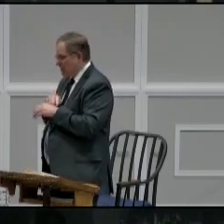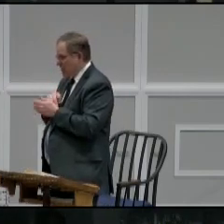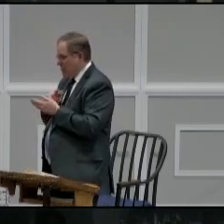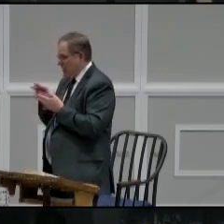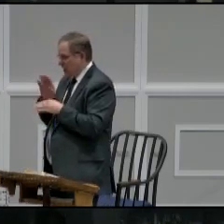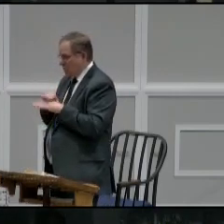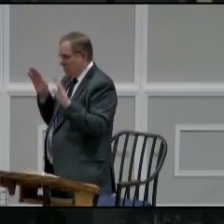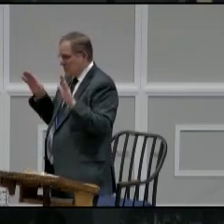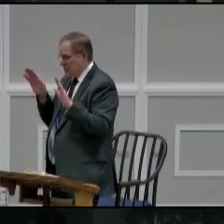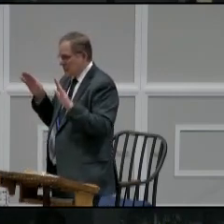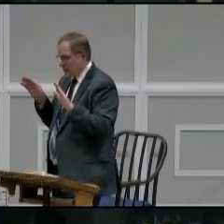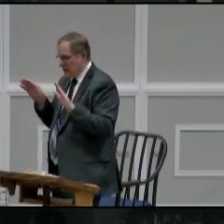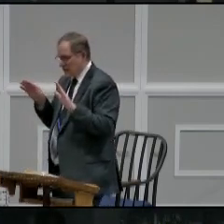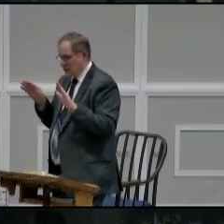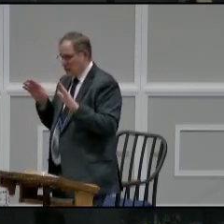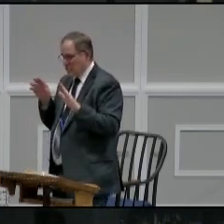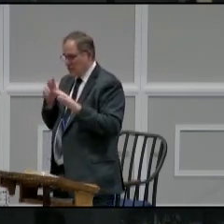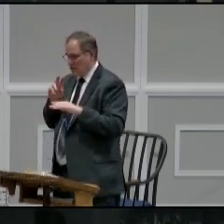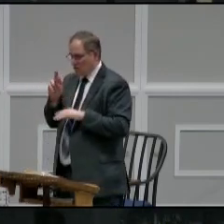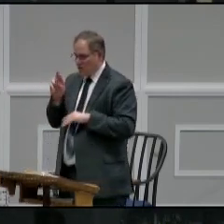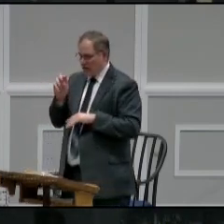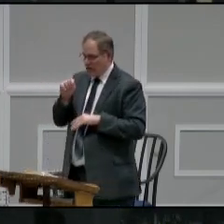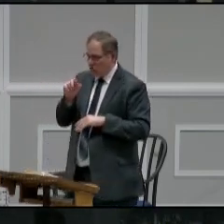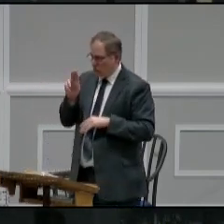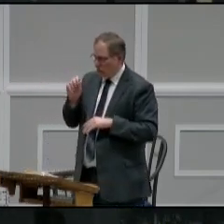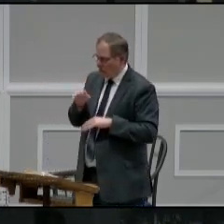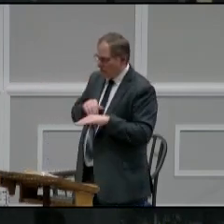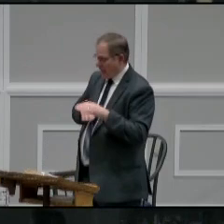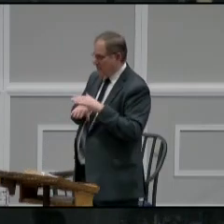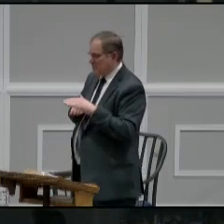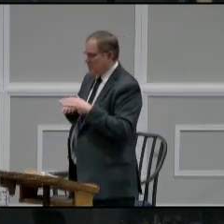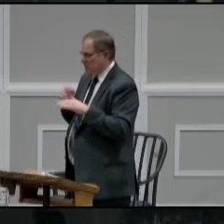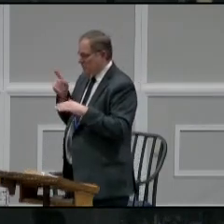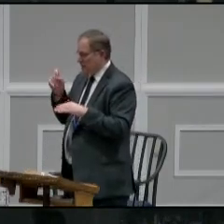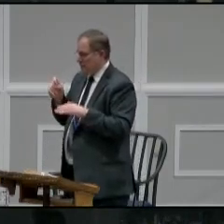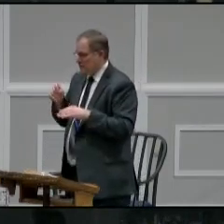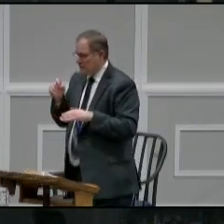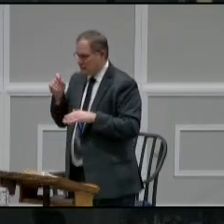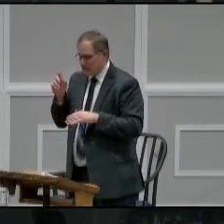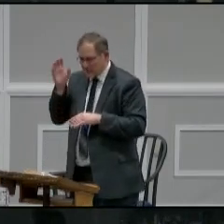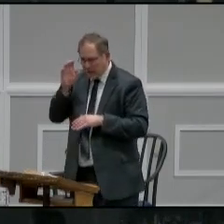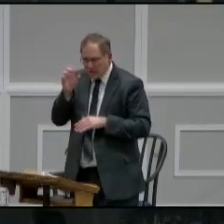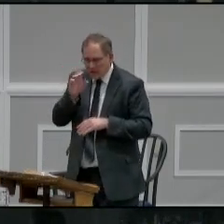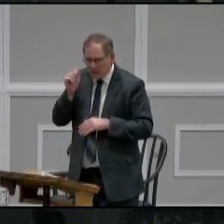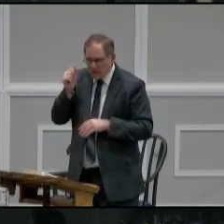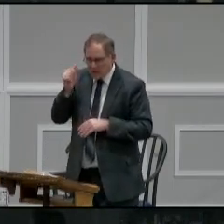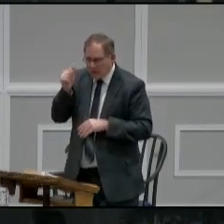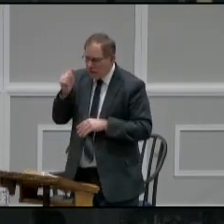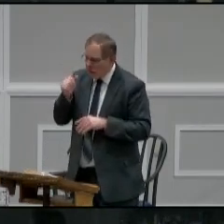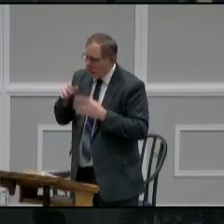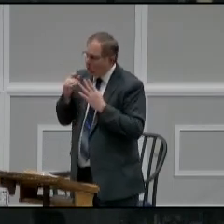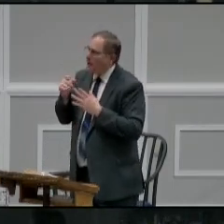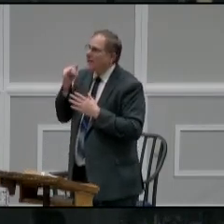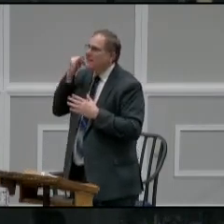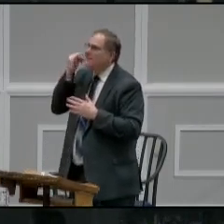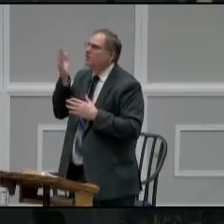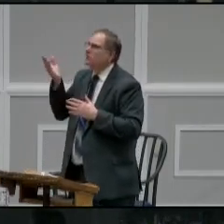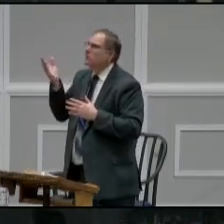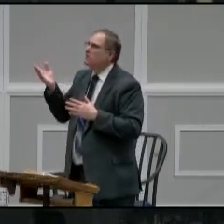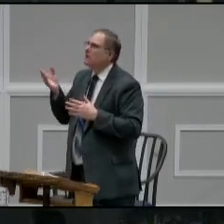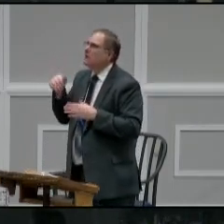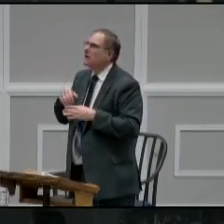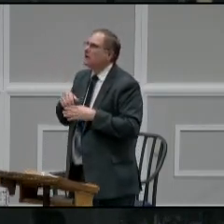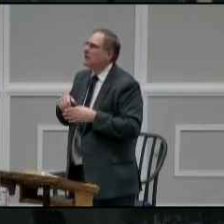that, but on a regular basis. God, is there something that's crept into my life that is draining my spiritual